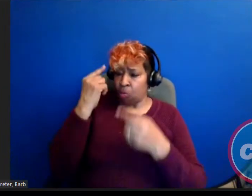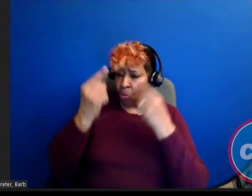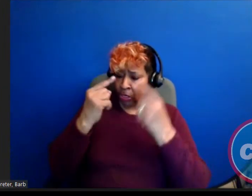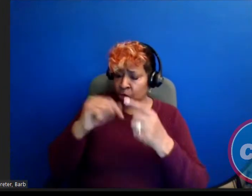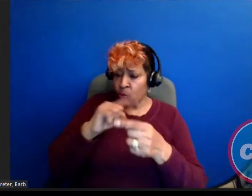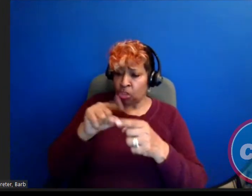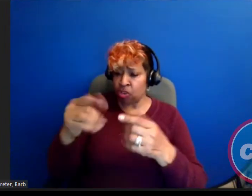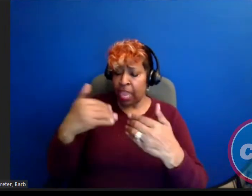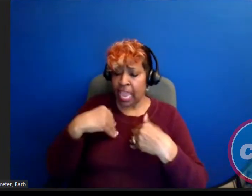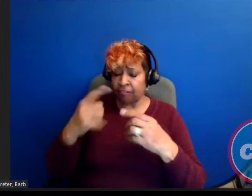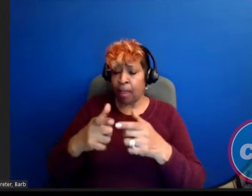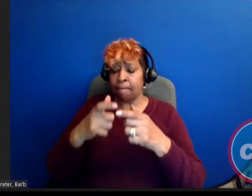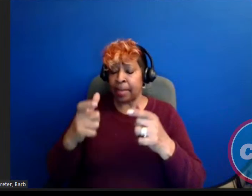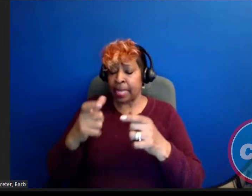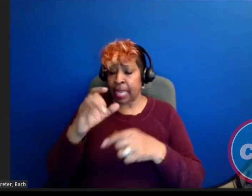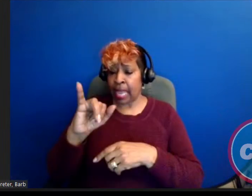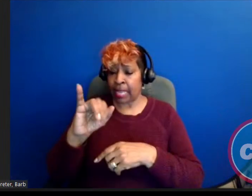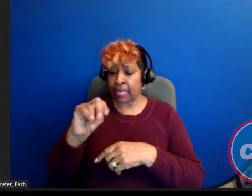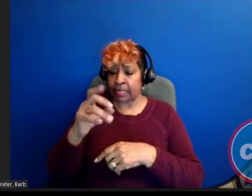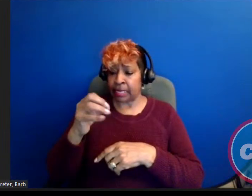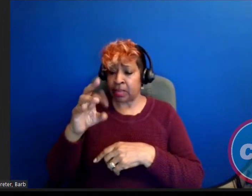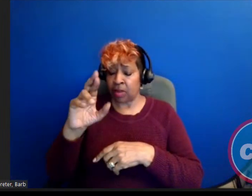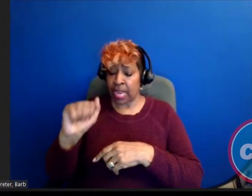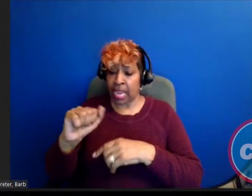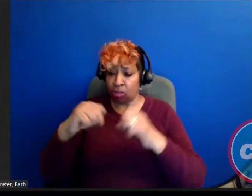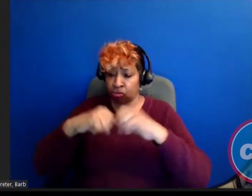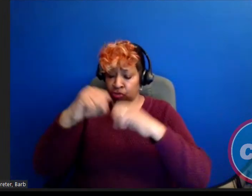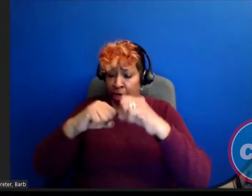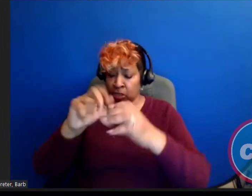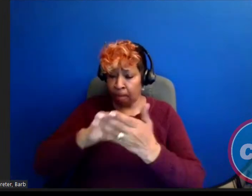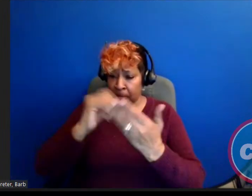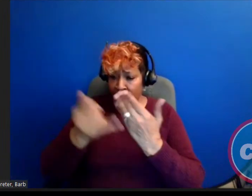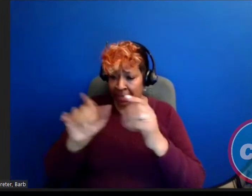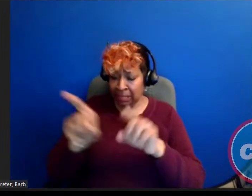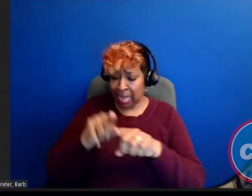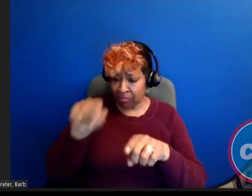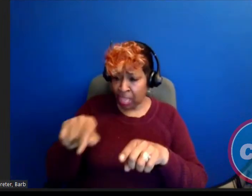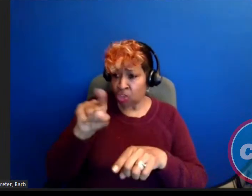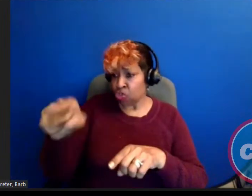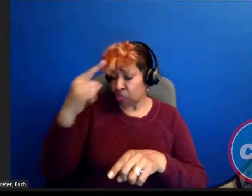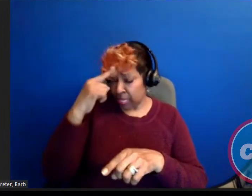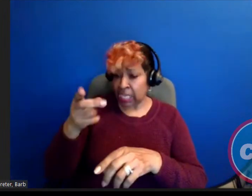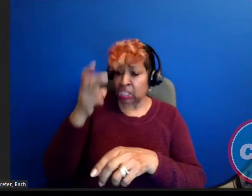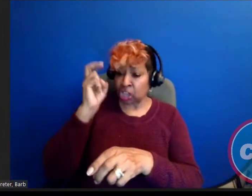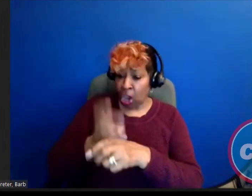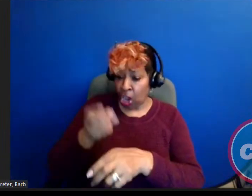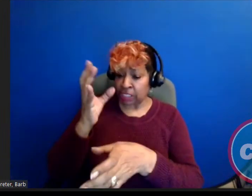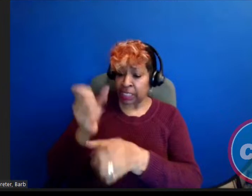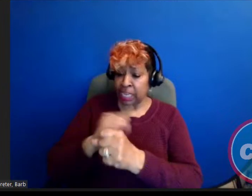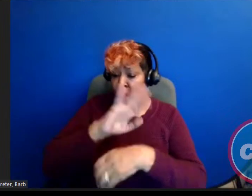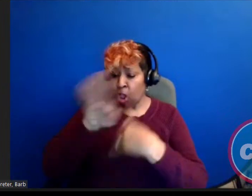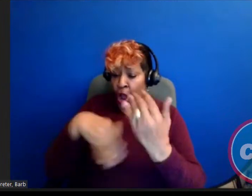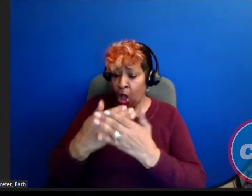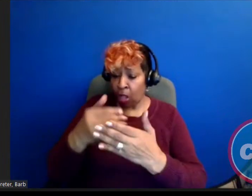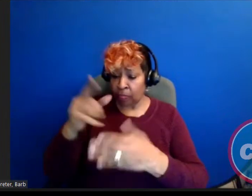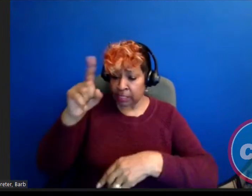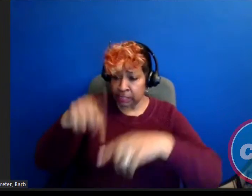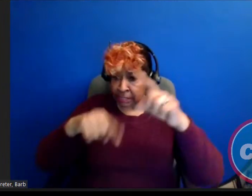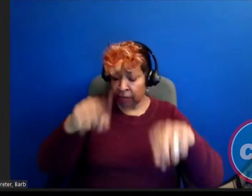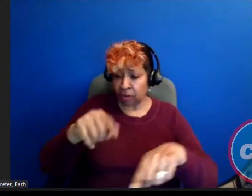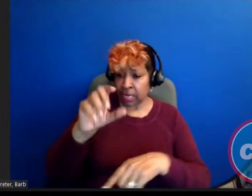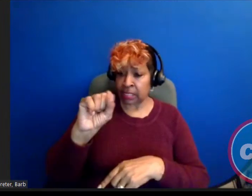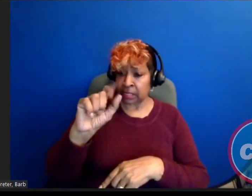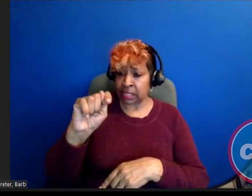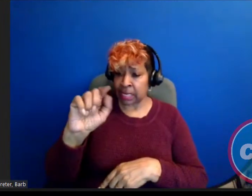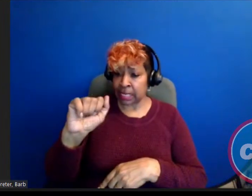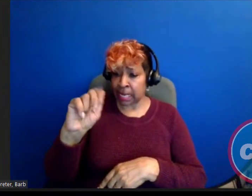infrastructure project like that, do you think it's hard to get, all of these different stakeholders? You need federal money, you need